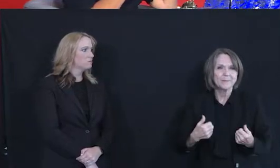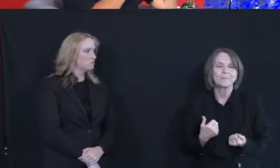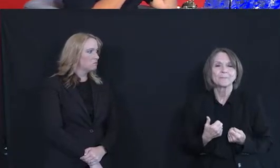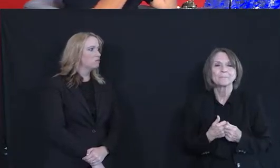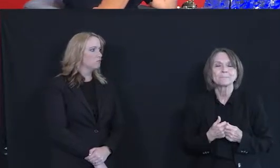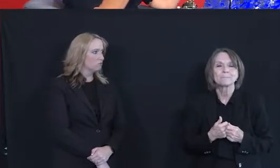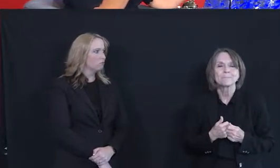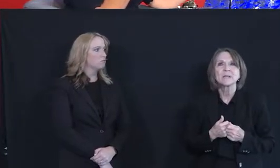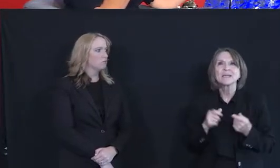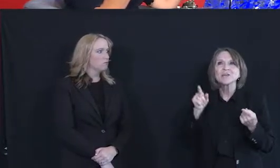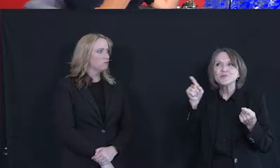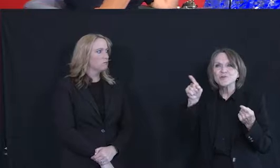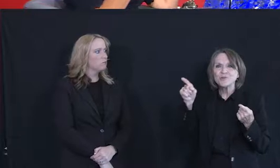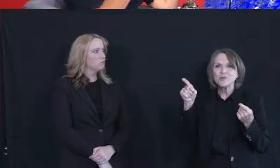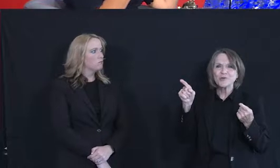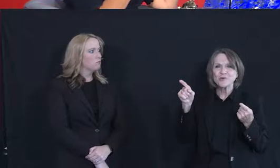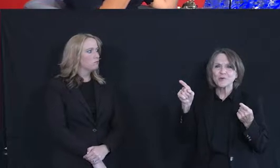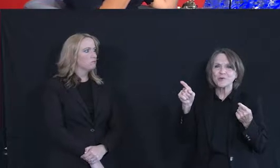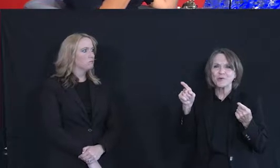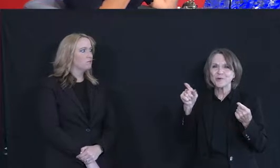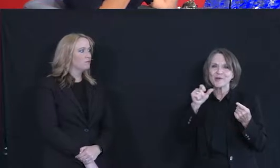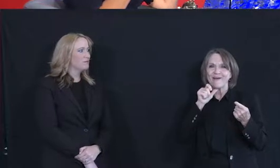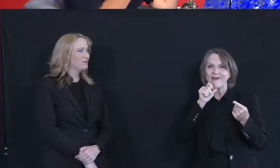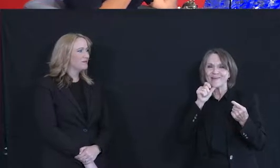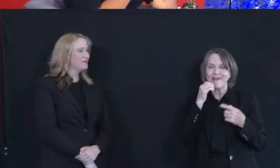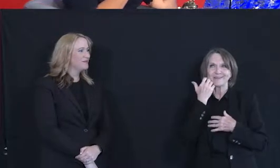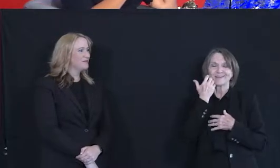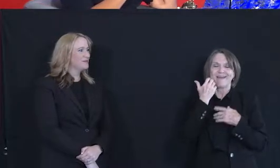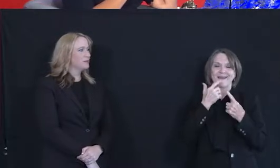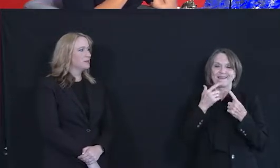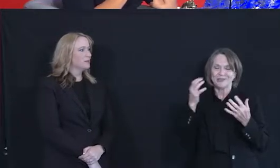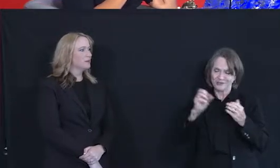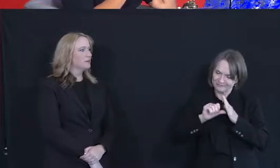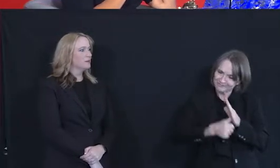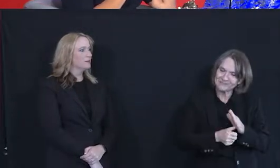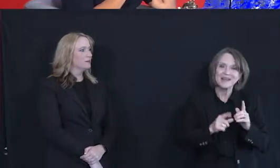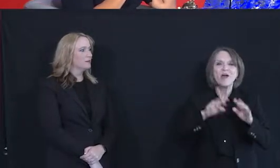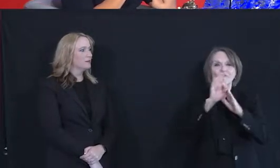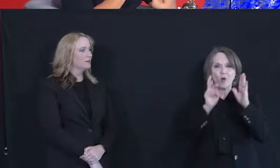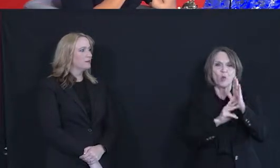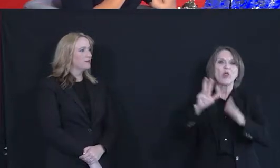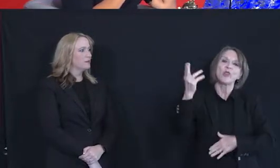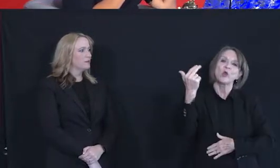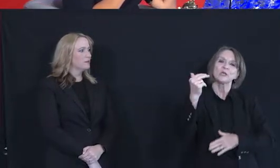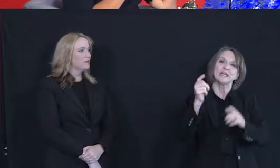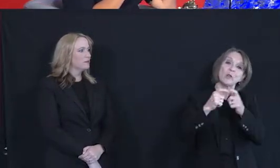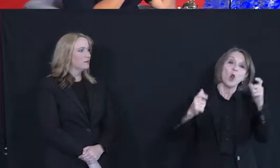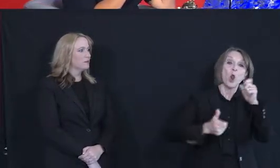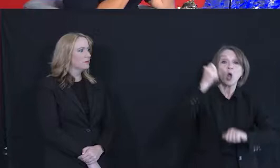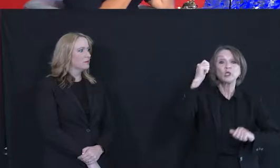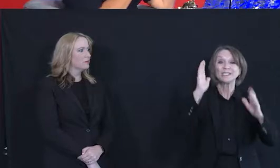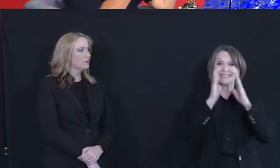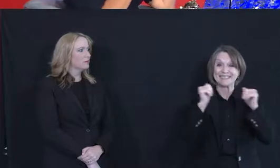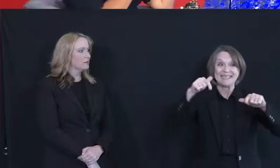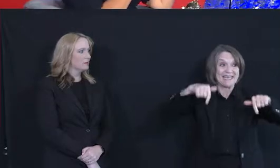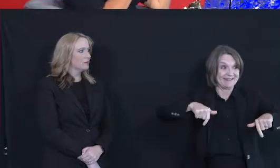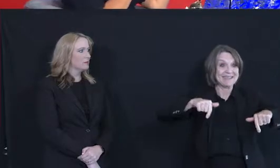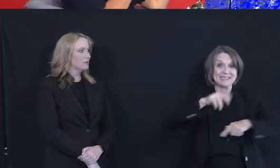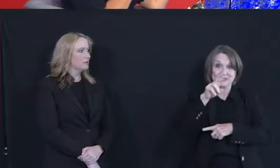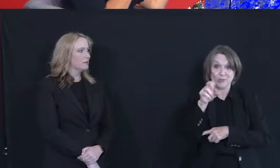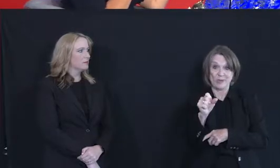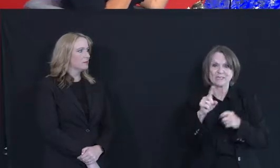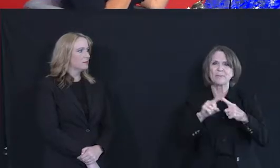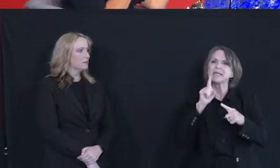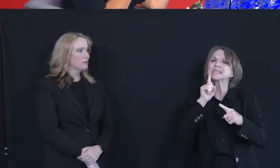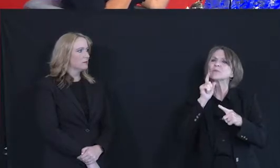um you have not shied away from pointing out that Fort Worth is the 13th largest city in the country but it's one of